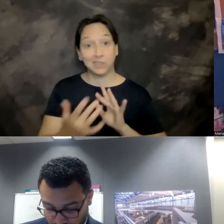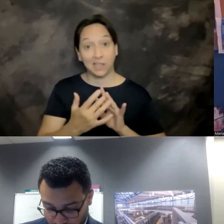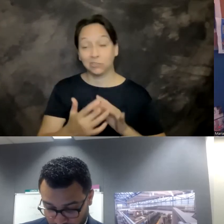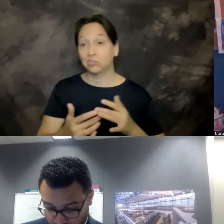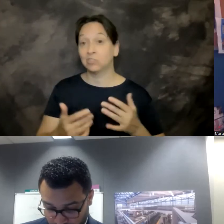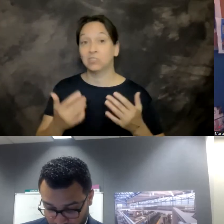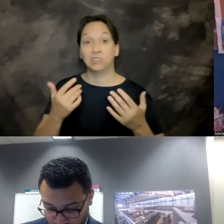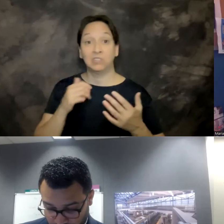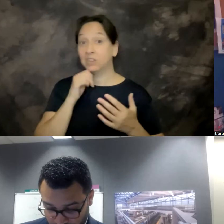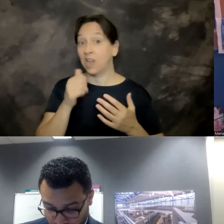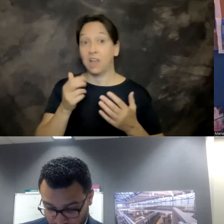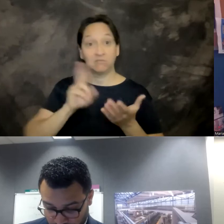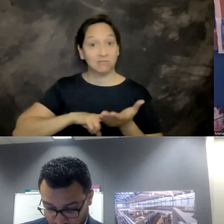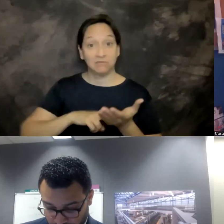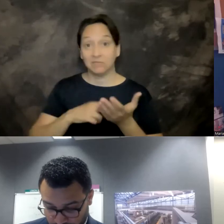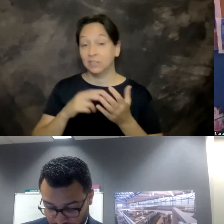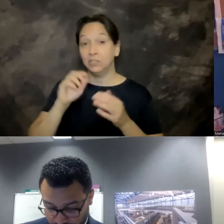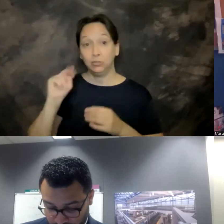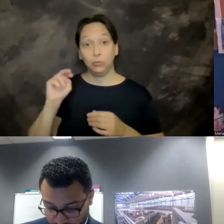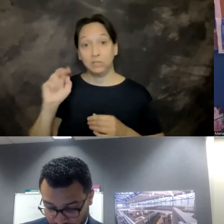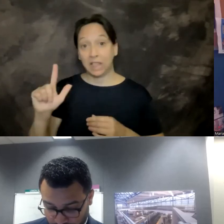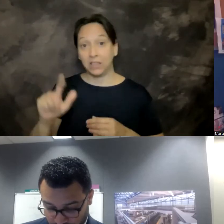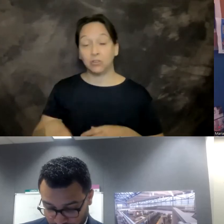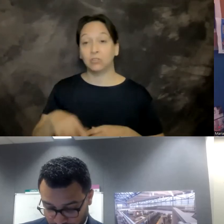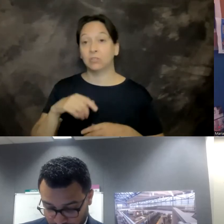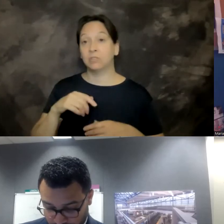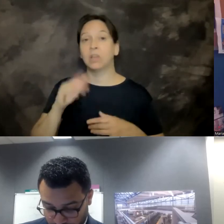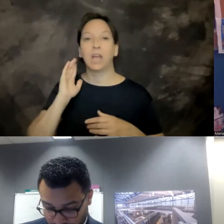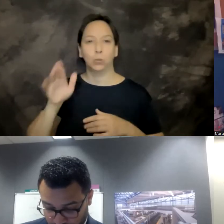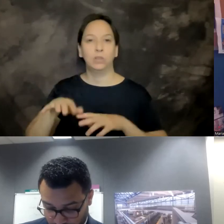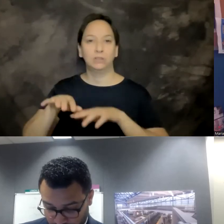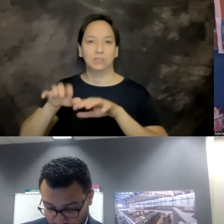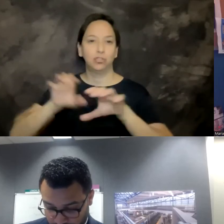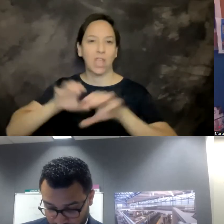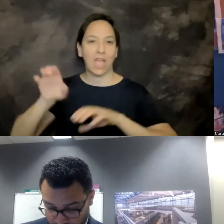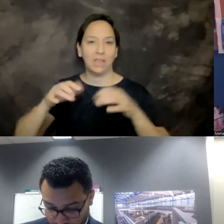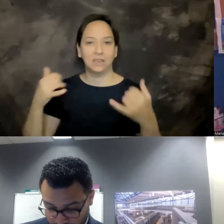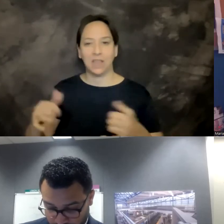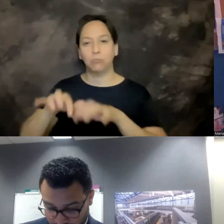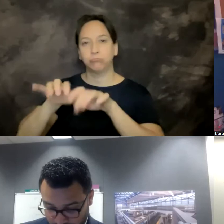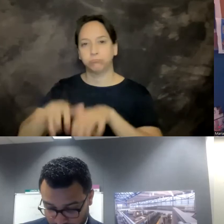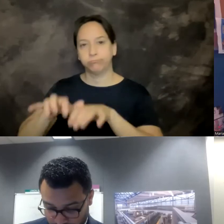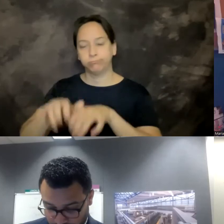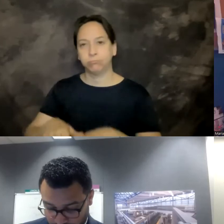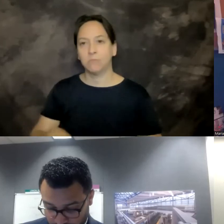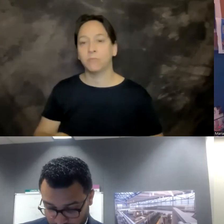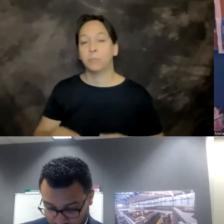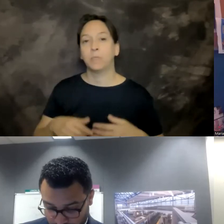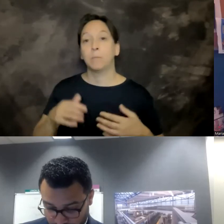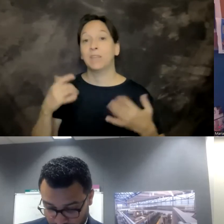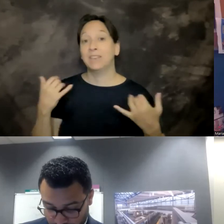our email newsletters, you're not part of our network, I'm going to post that information in the chat here as well. But it's all